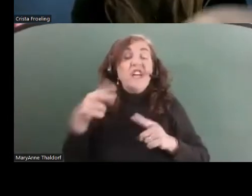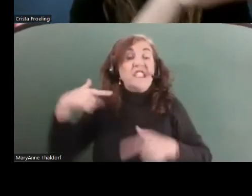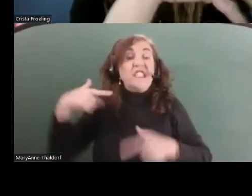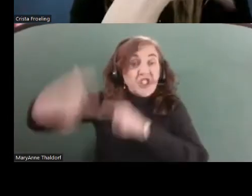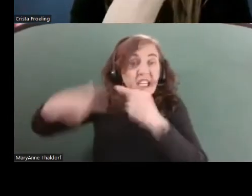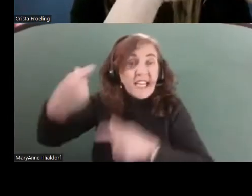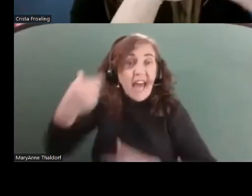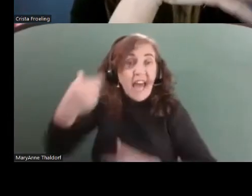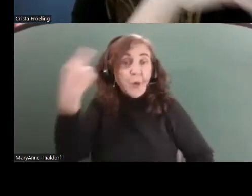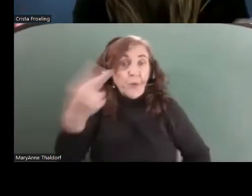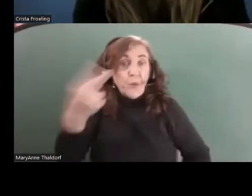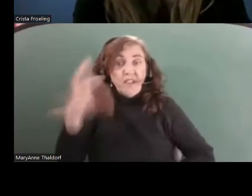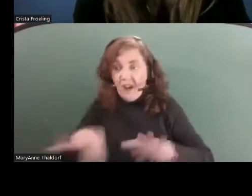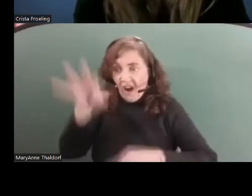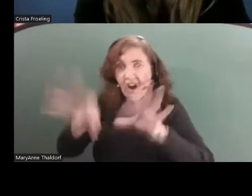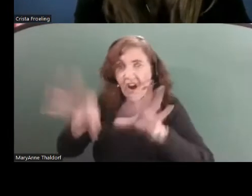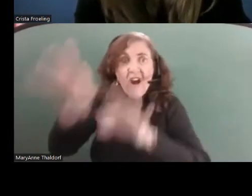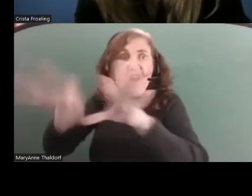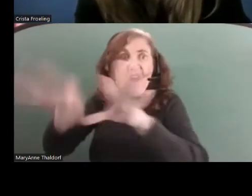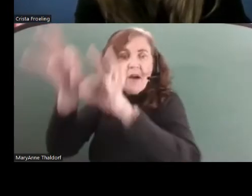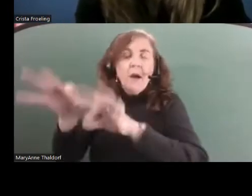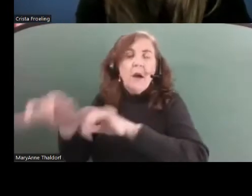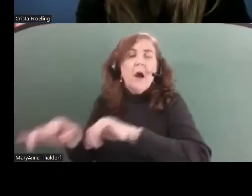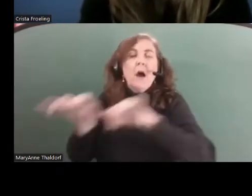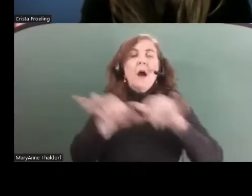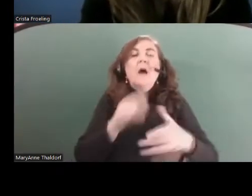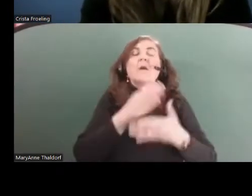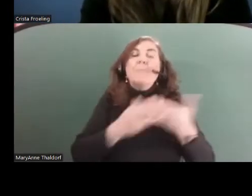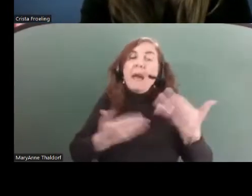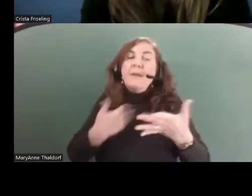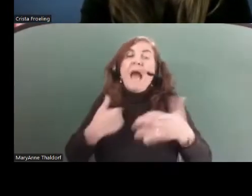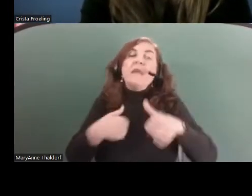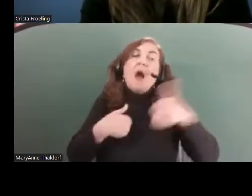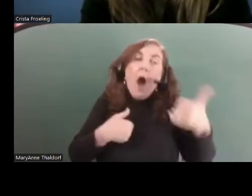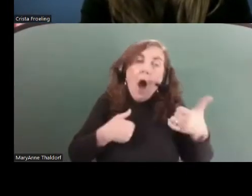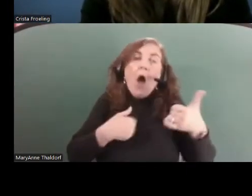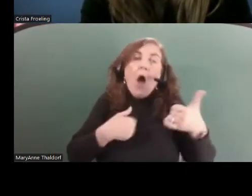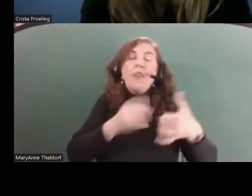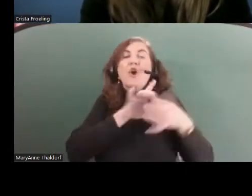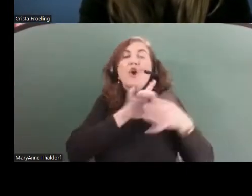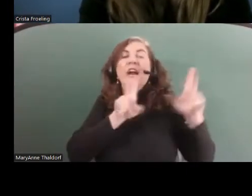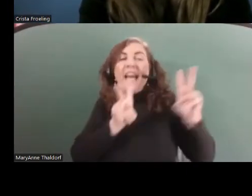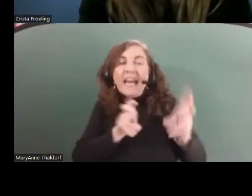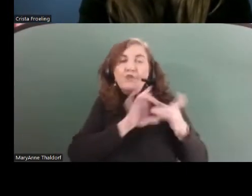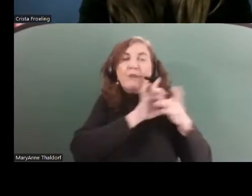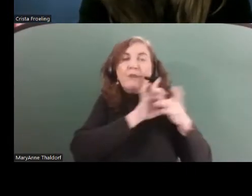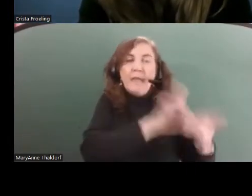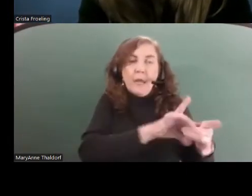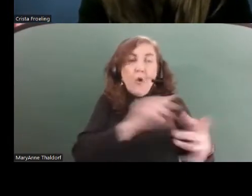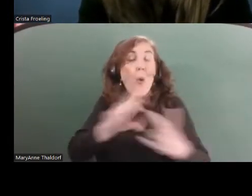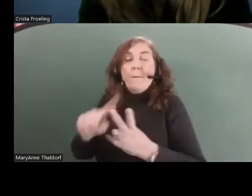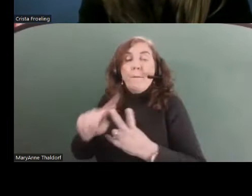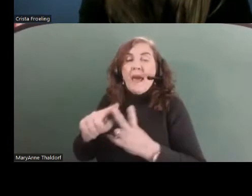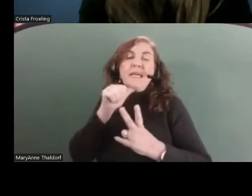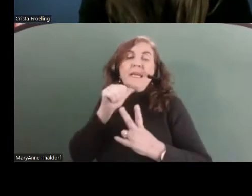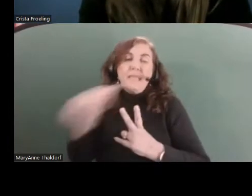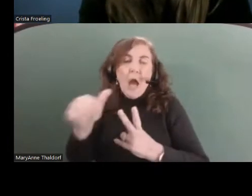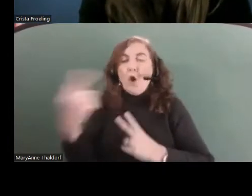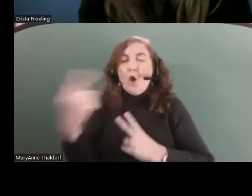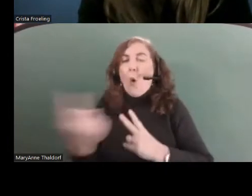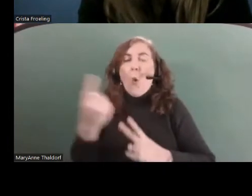which means there's other things that go with it, or non-syndromic, which is just a hearing loss itself. There's Usher's